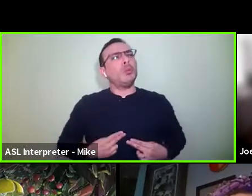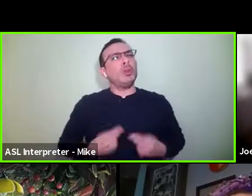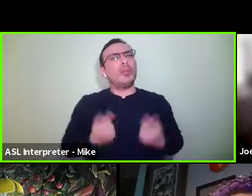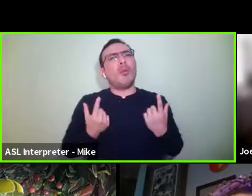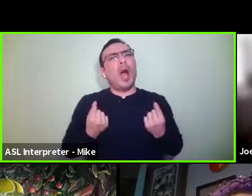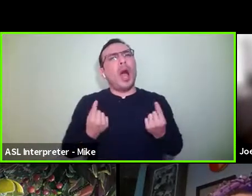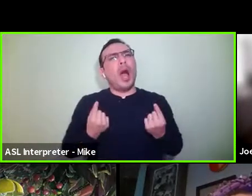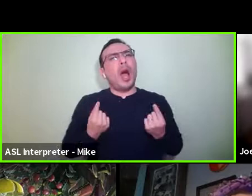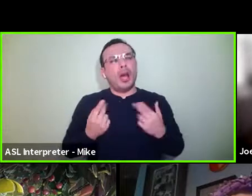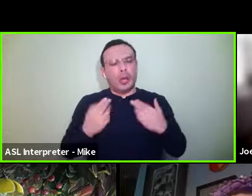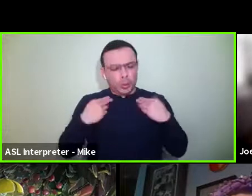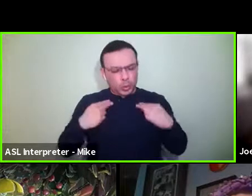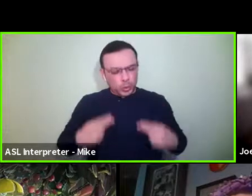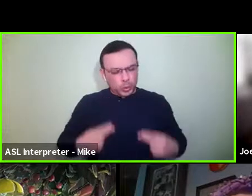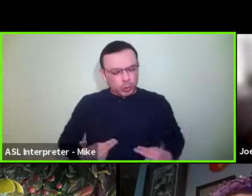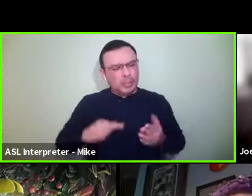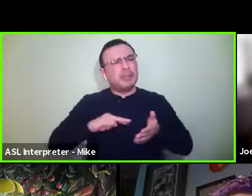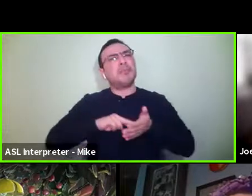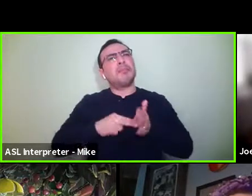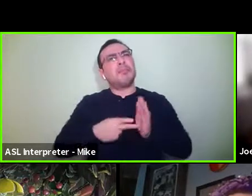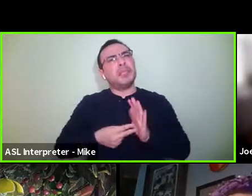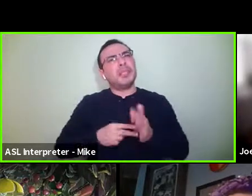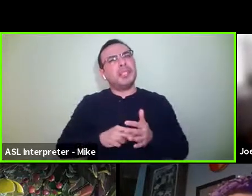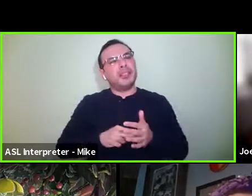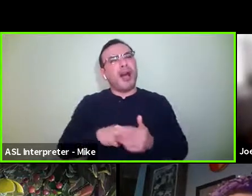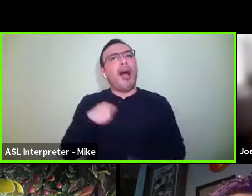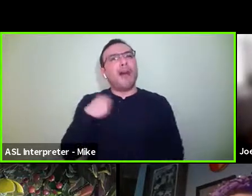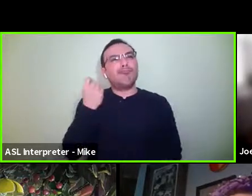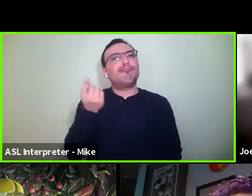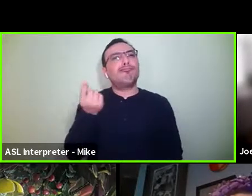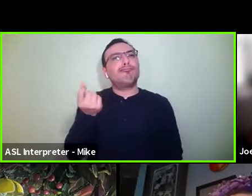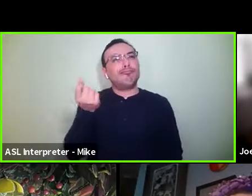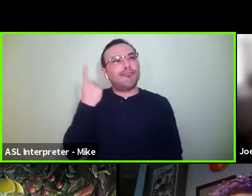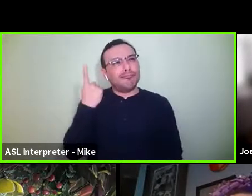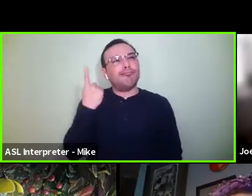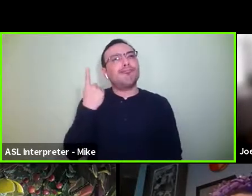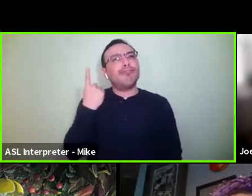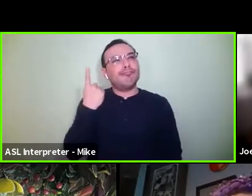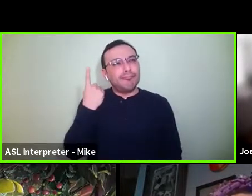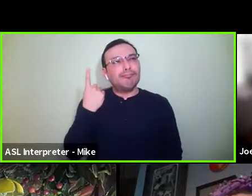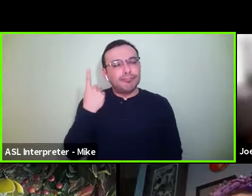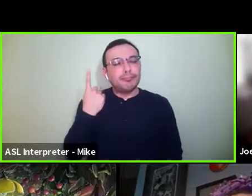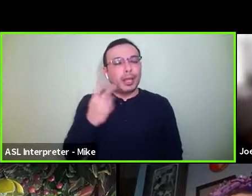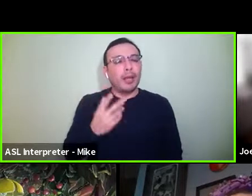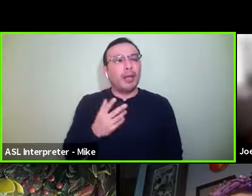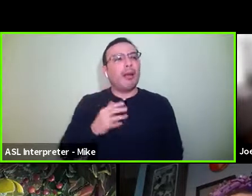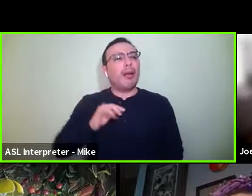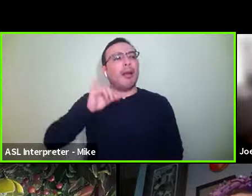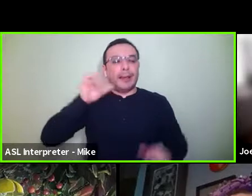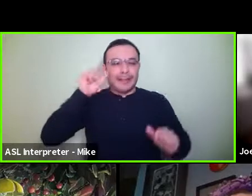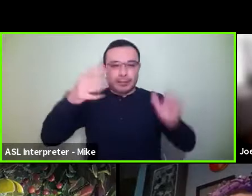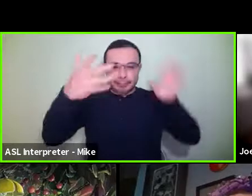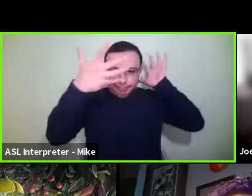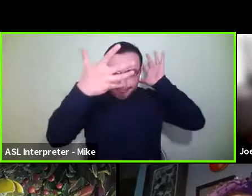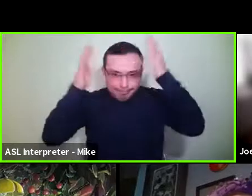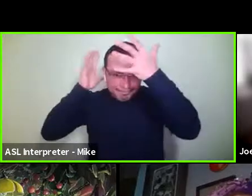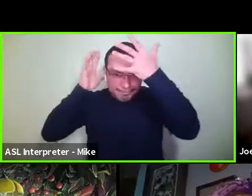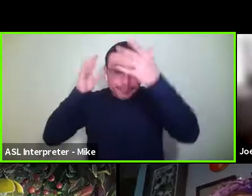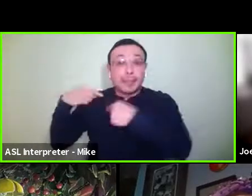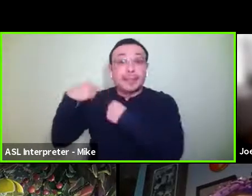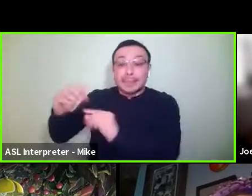planet, and what it means to be a human being in this particular moment in which we're living right